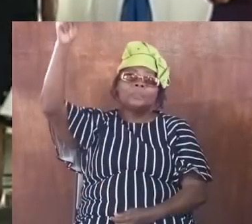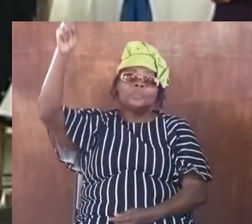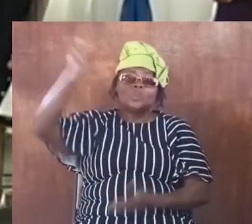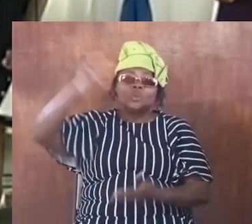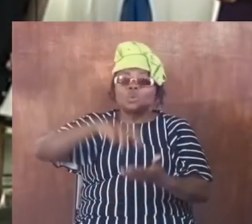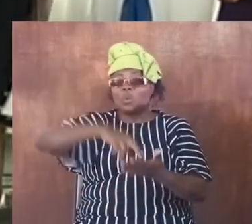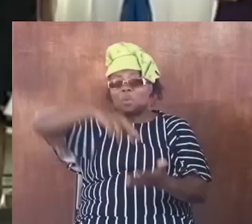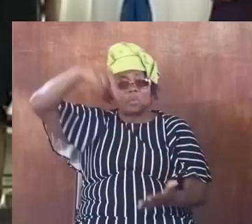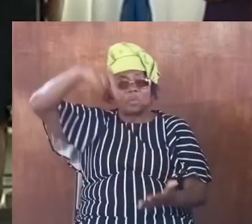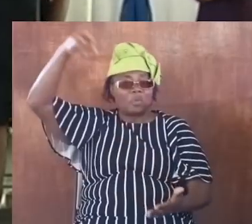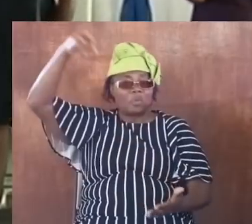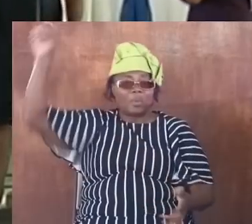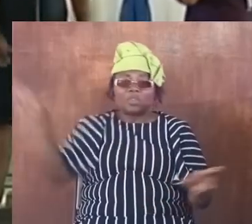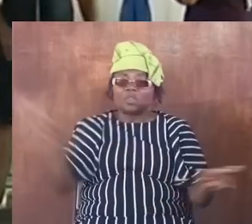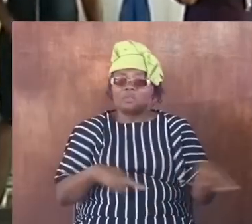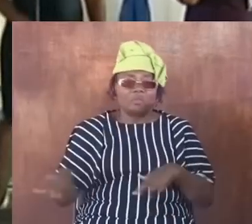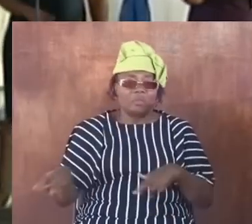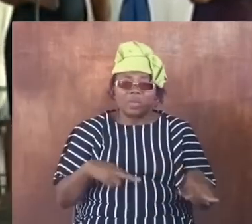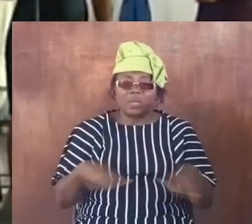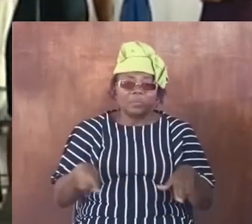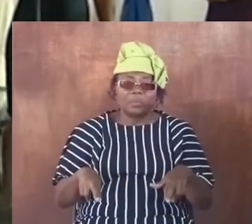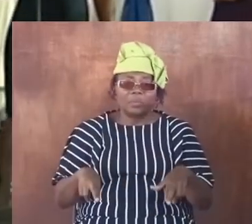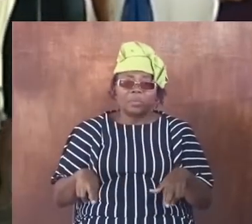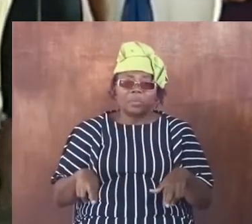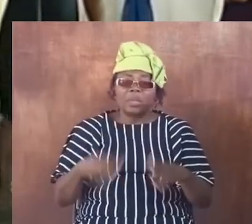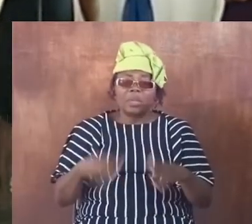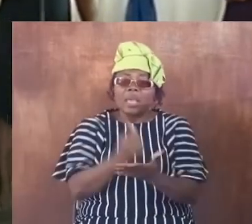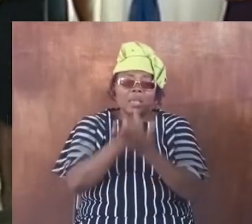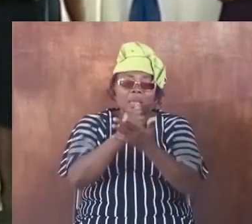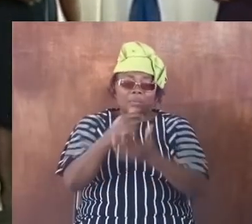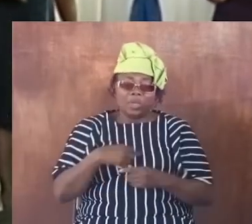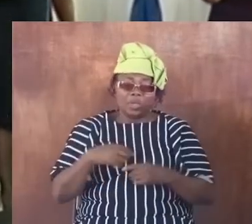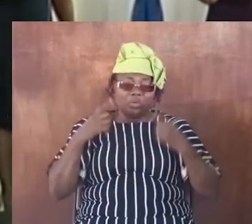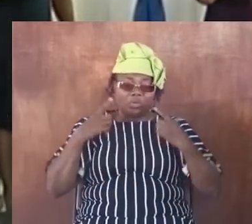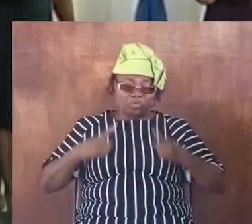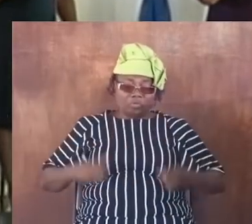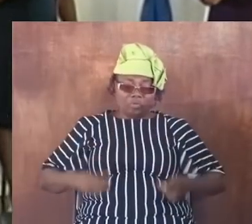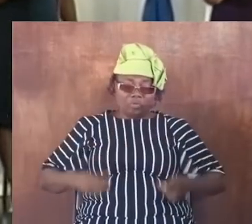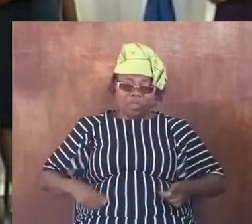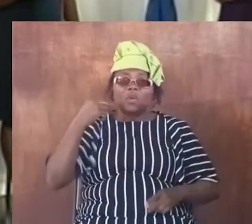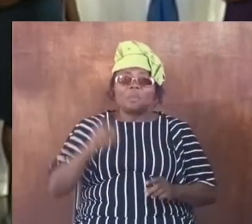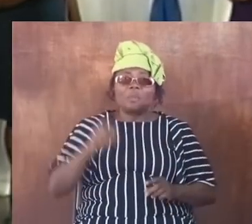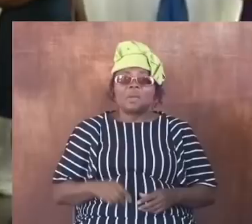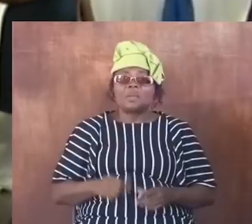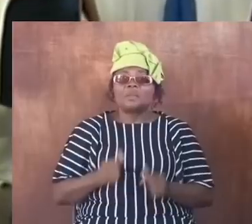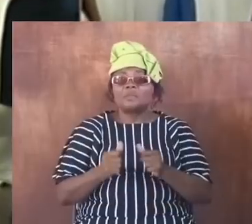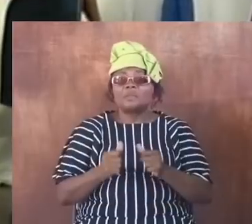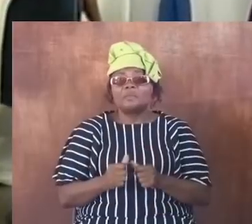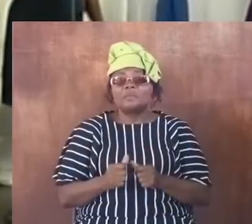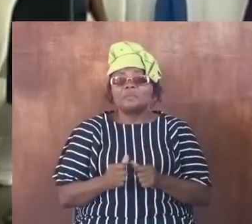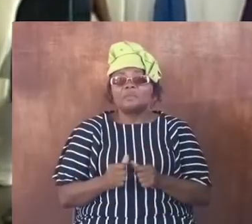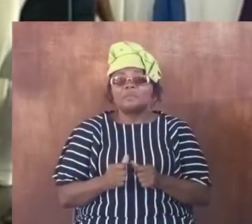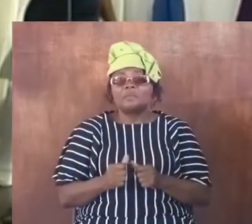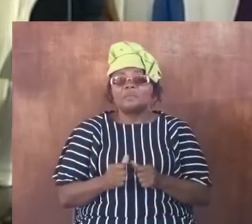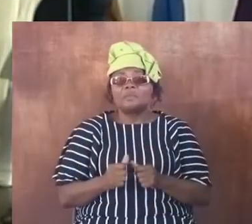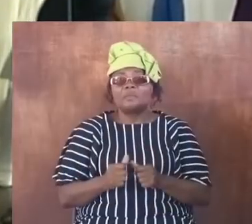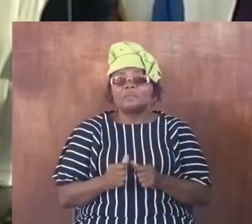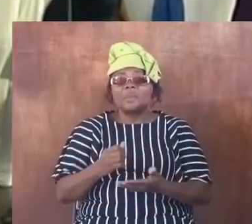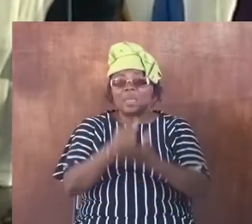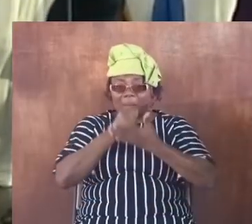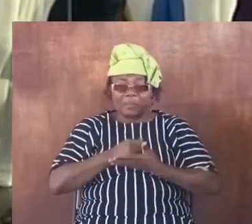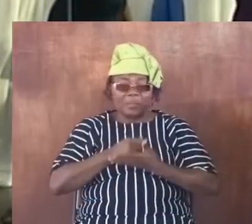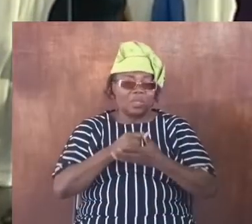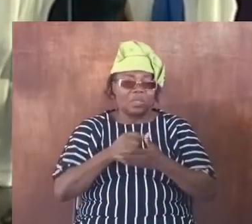ready. Help me to dress for my funeral. Help me to be ready to reign with